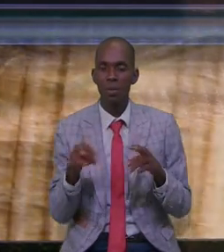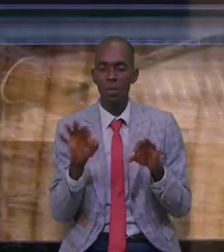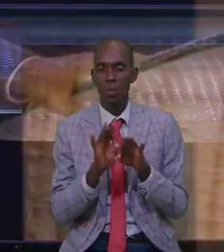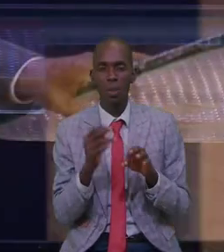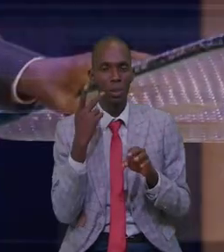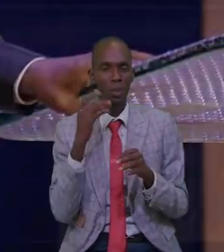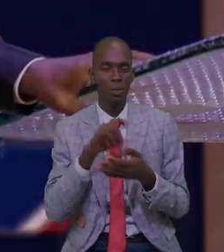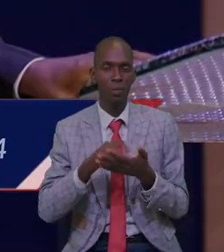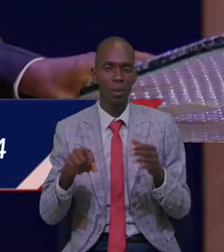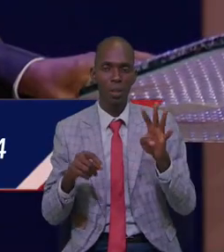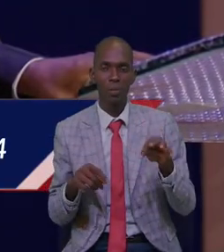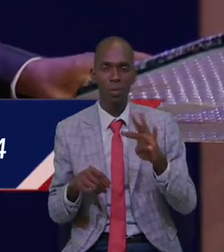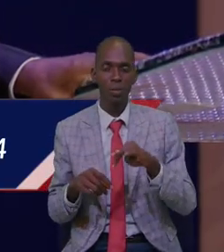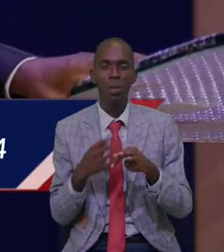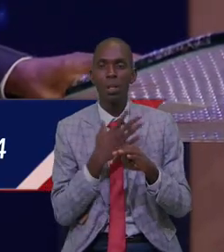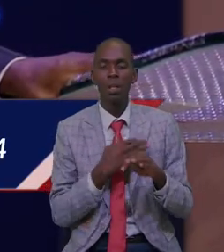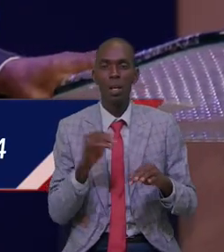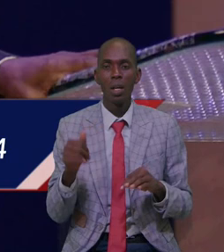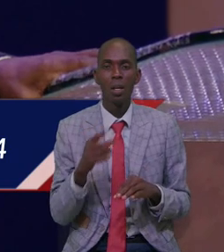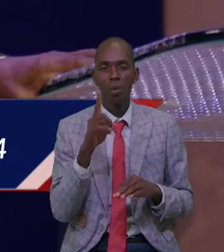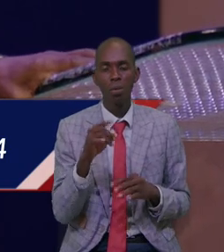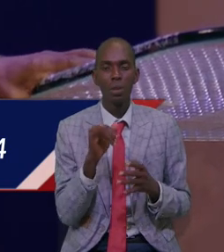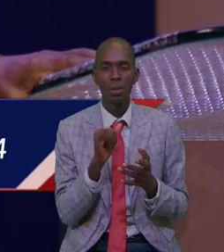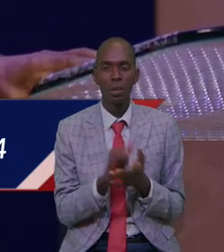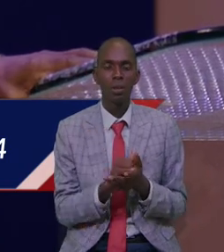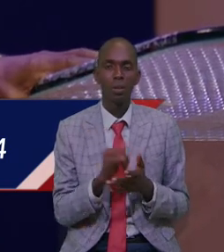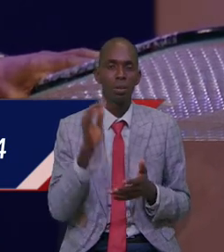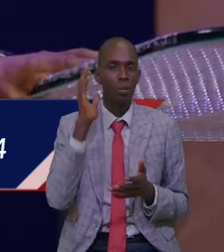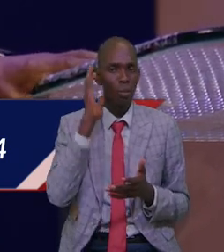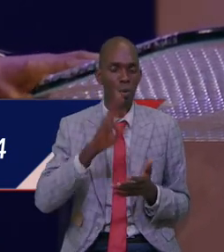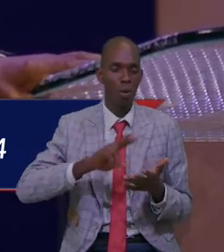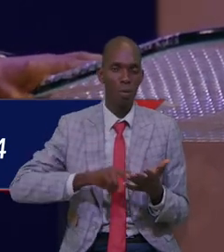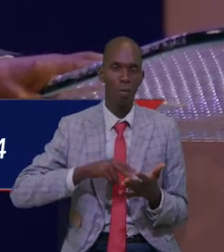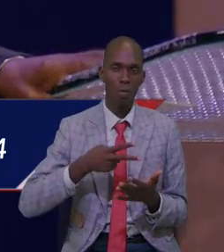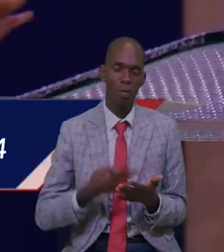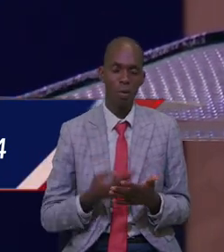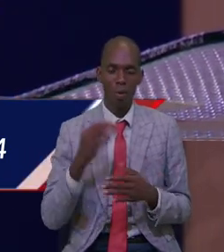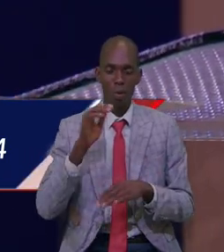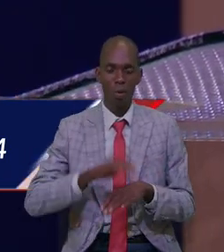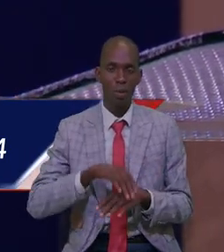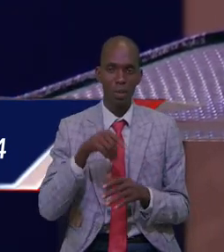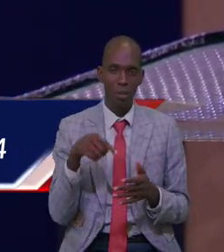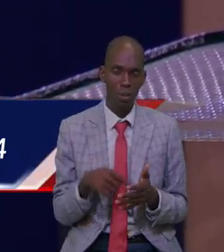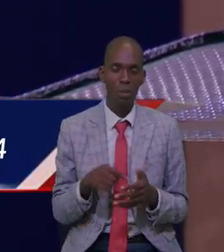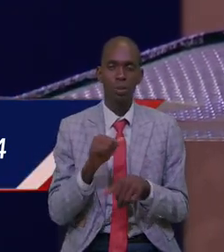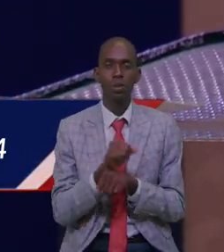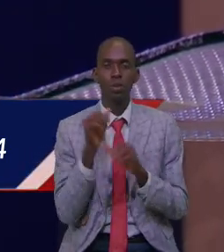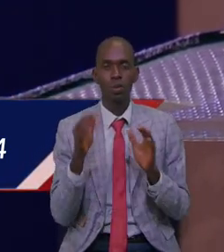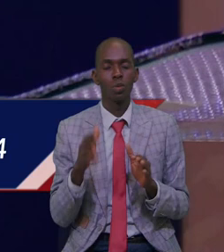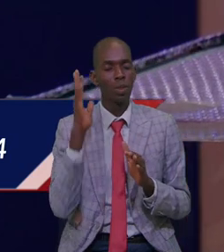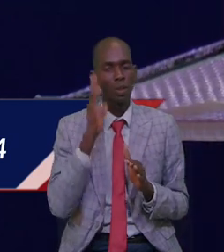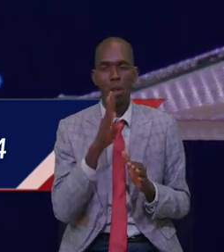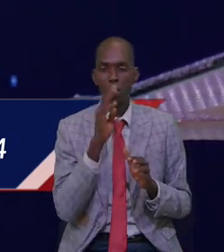44, and whosoever shall fall on this stone shall be broken. That